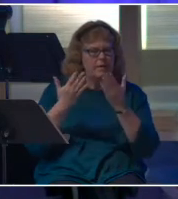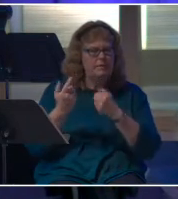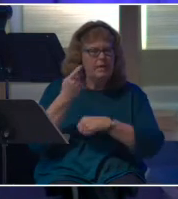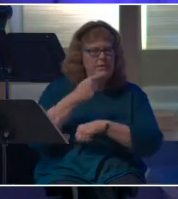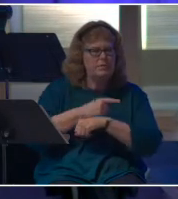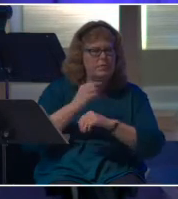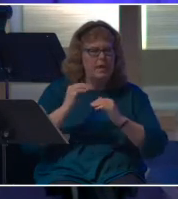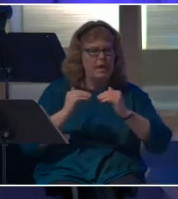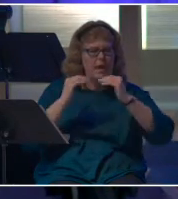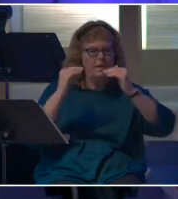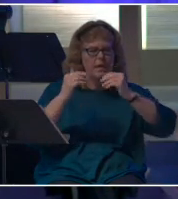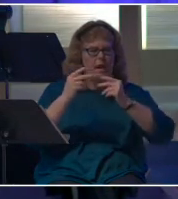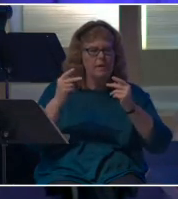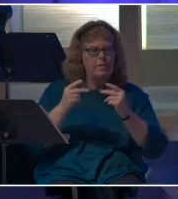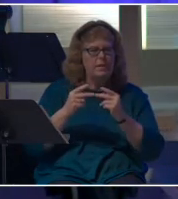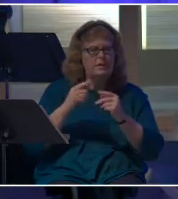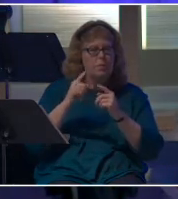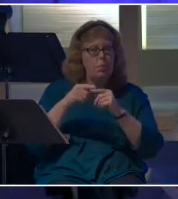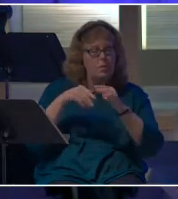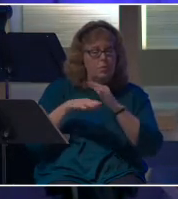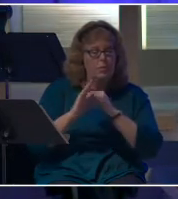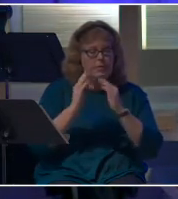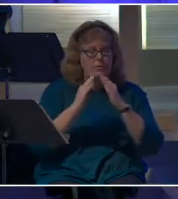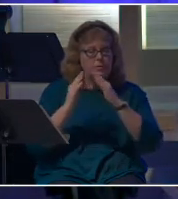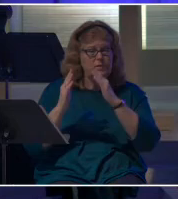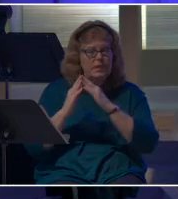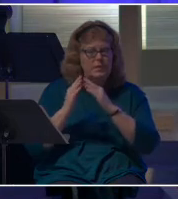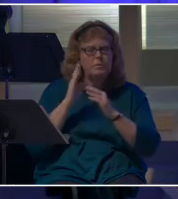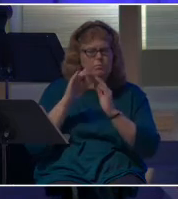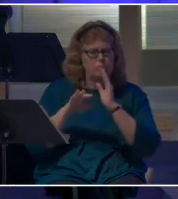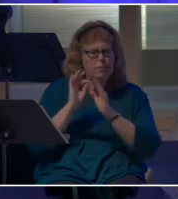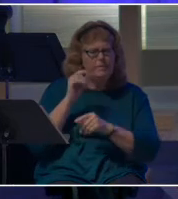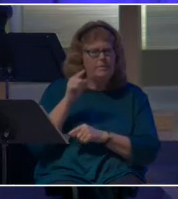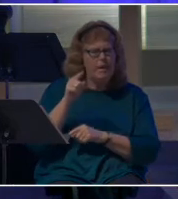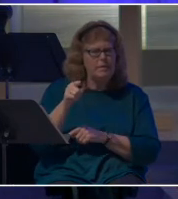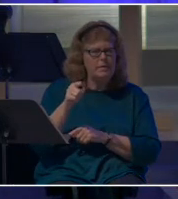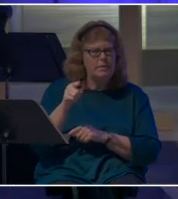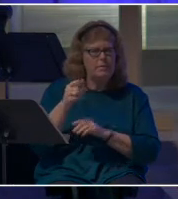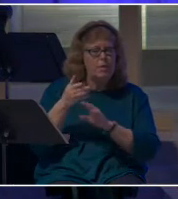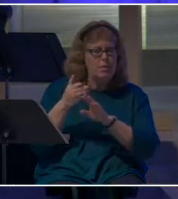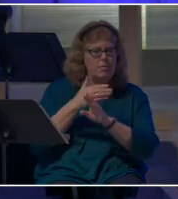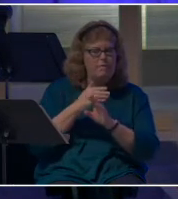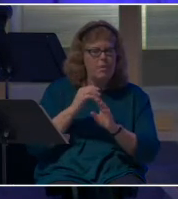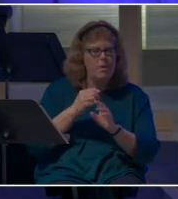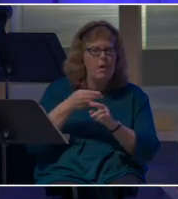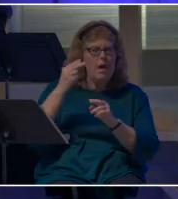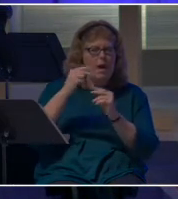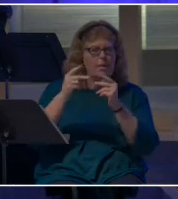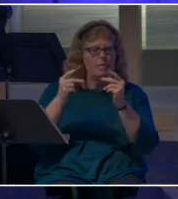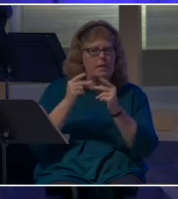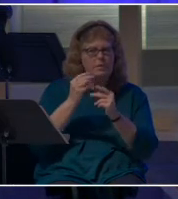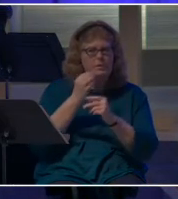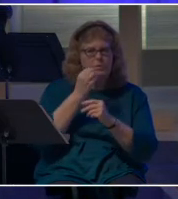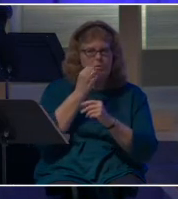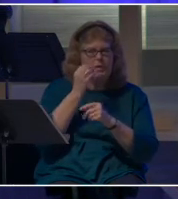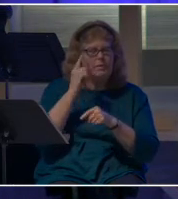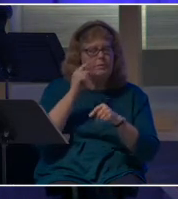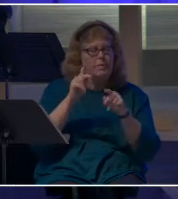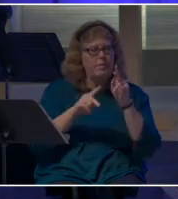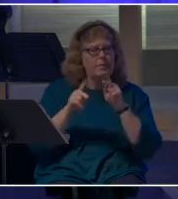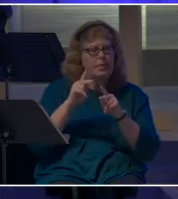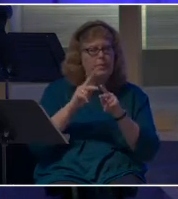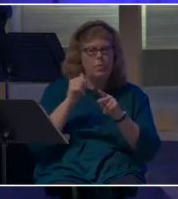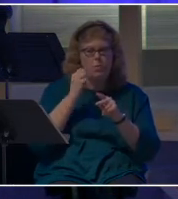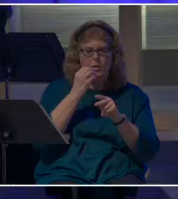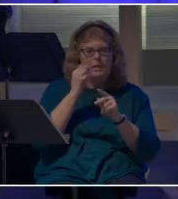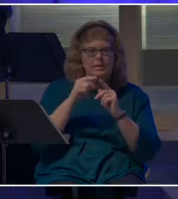high place. As soon as you enter the city, you will find him. Before he goes up to the high place to eat, for the people will not eat